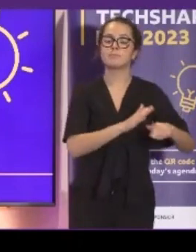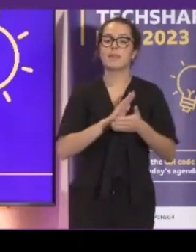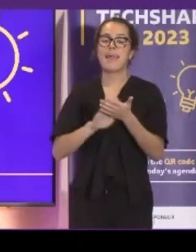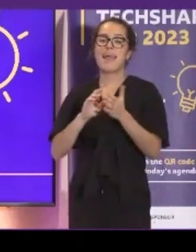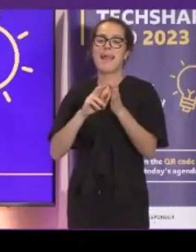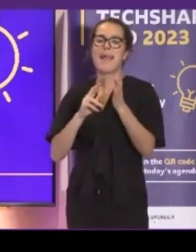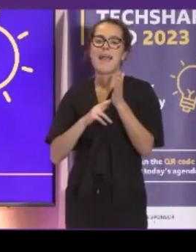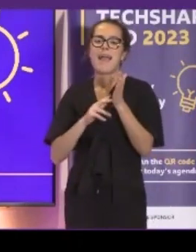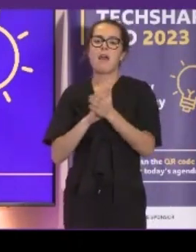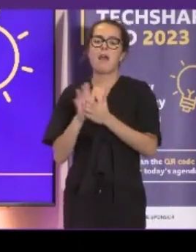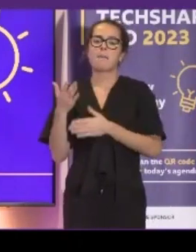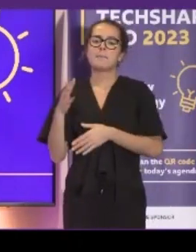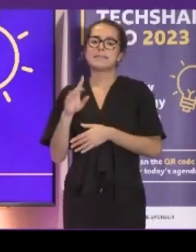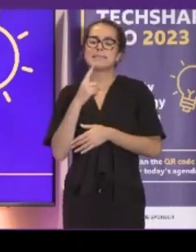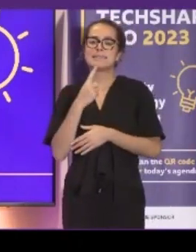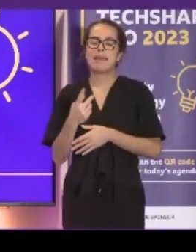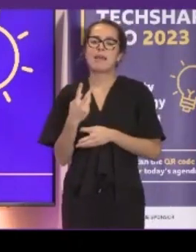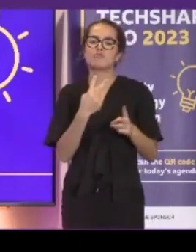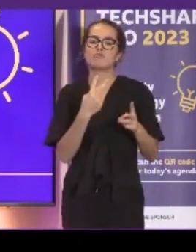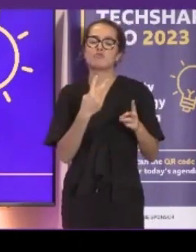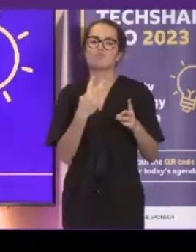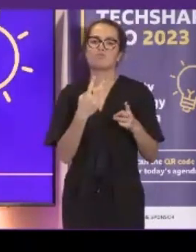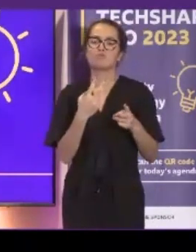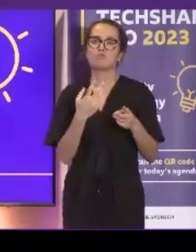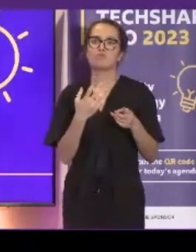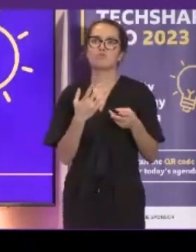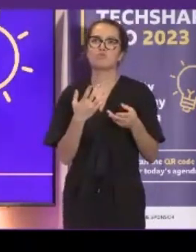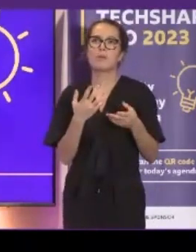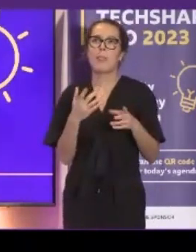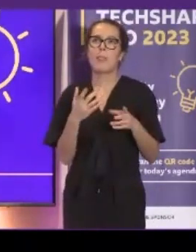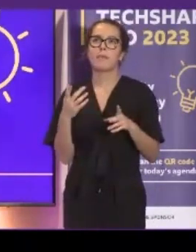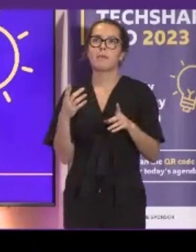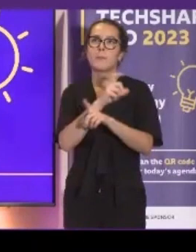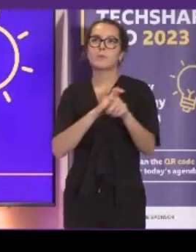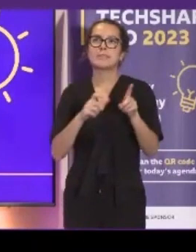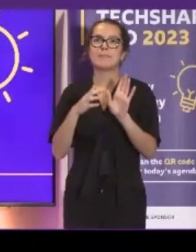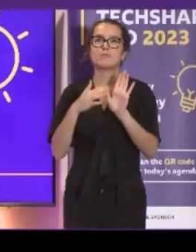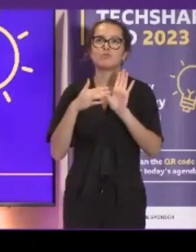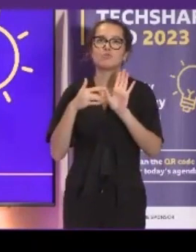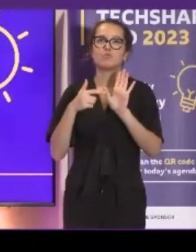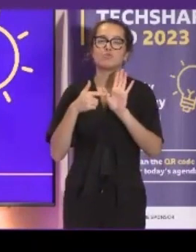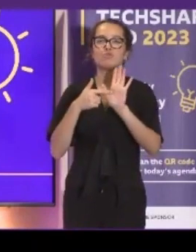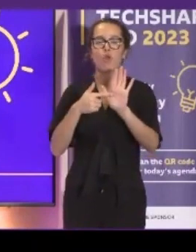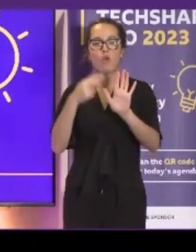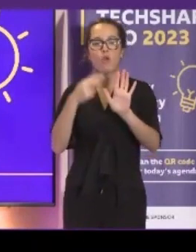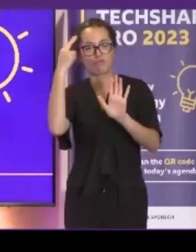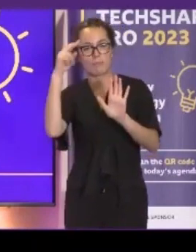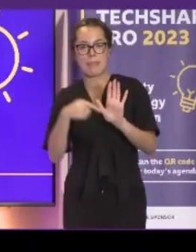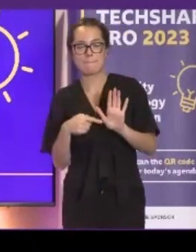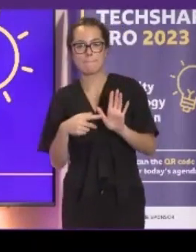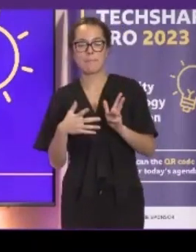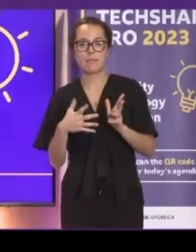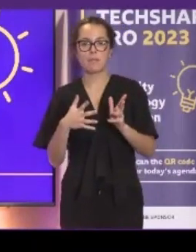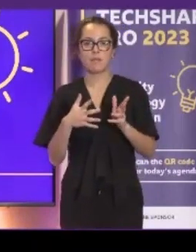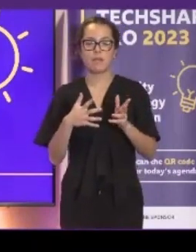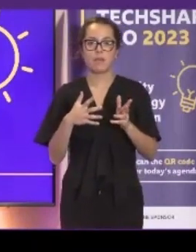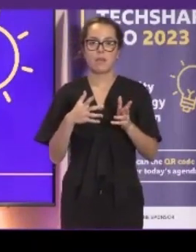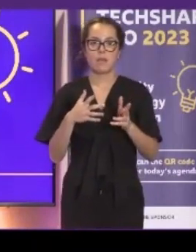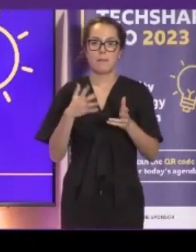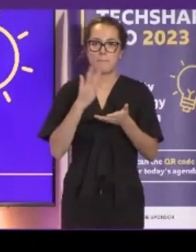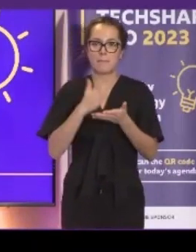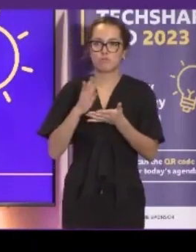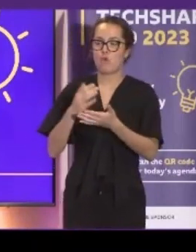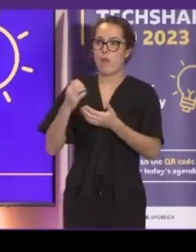you might have said it's about reflecting the communities, right? So we just want to make sure we're buying products and services that benefit